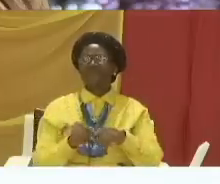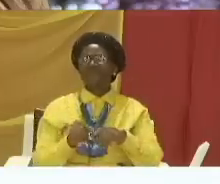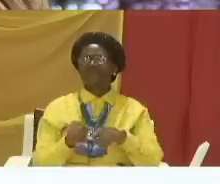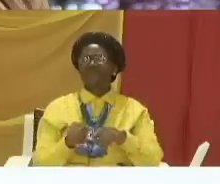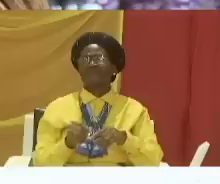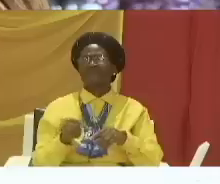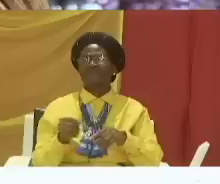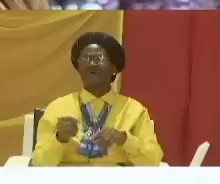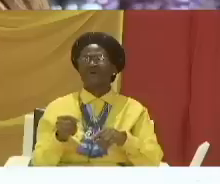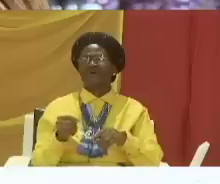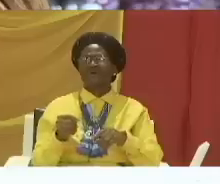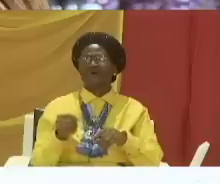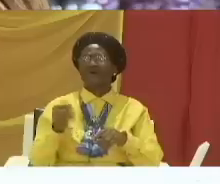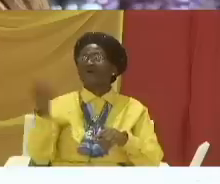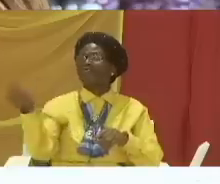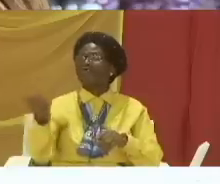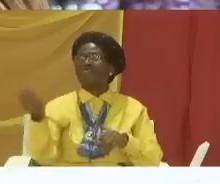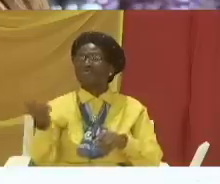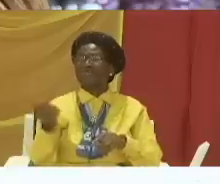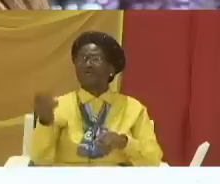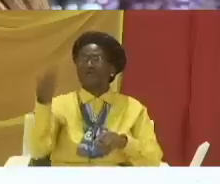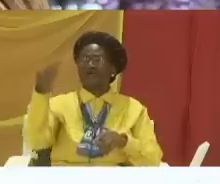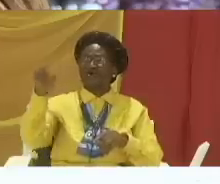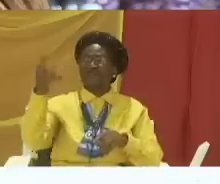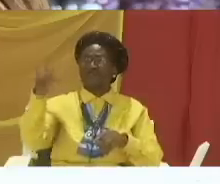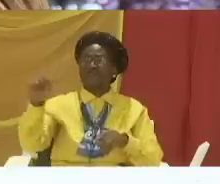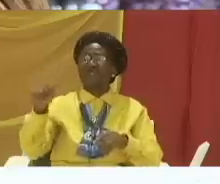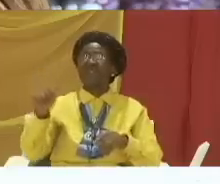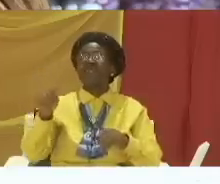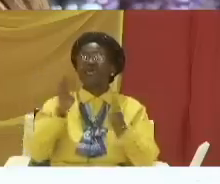Third day of the Congress,